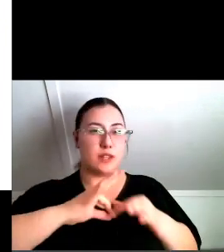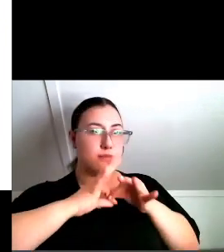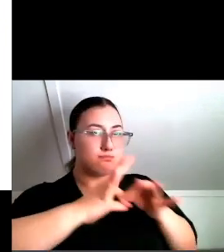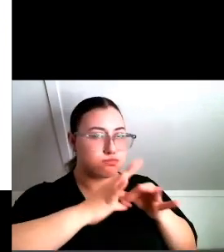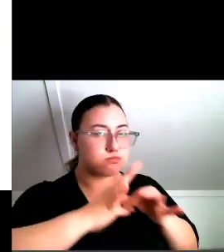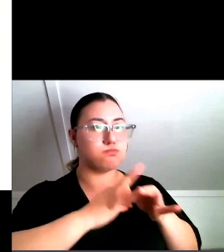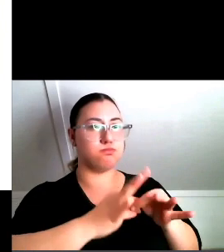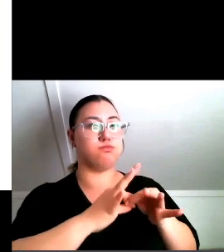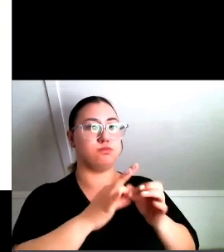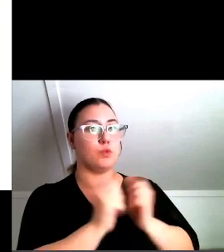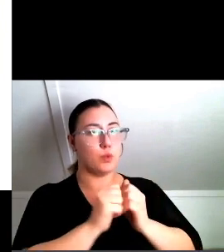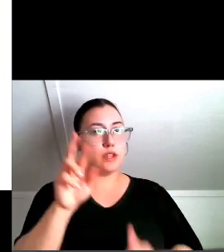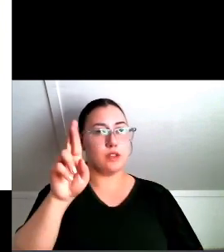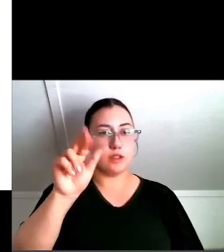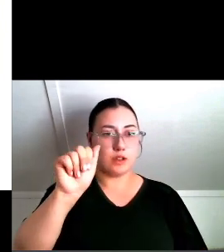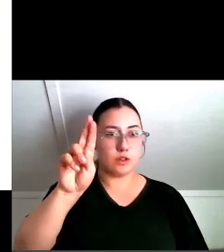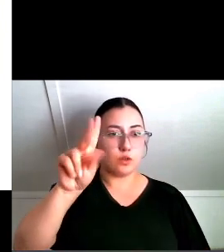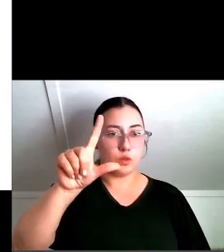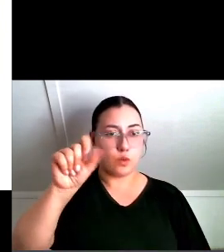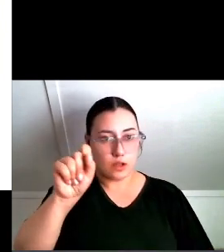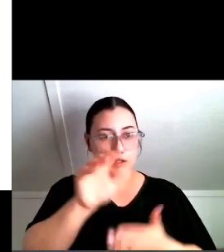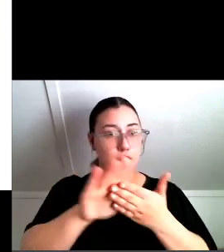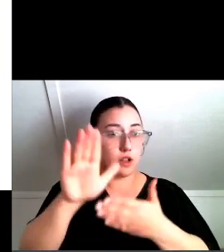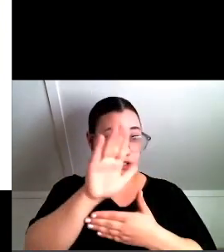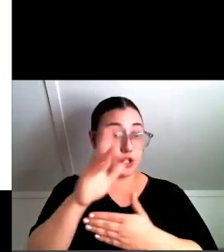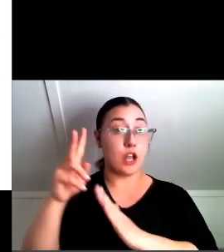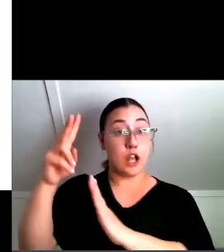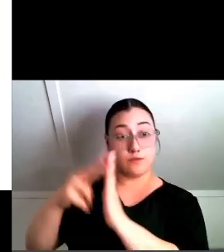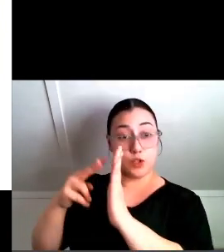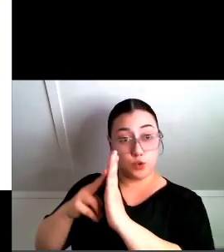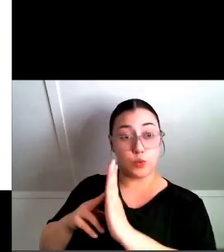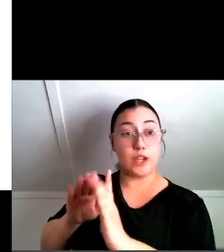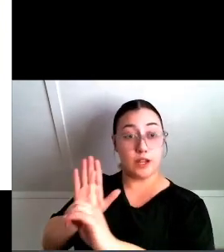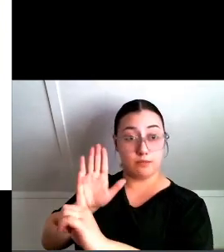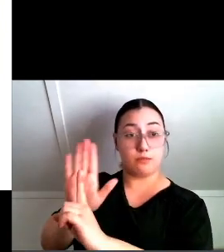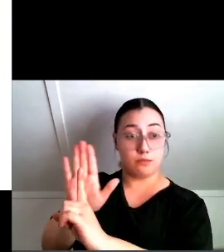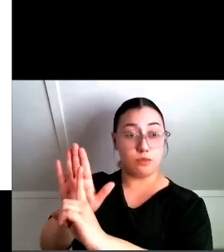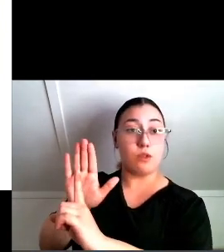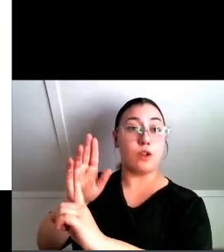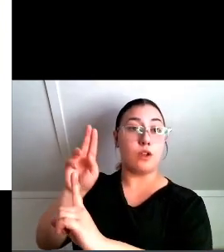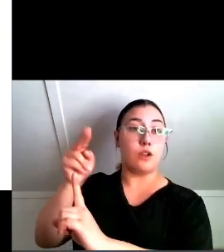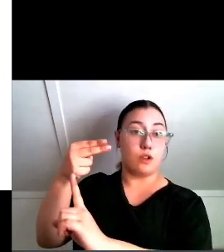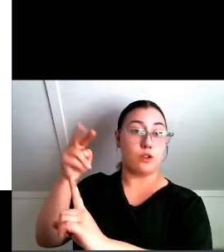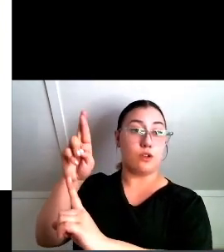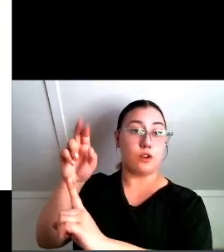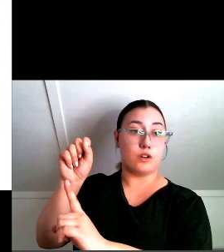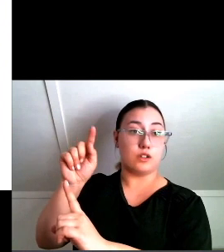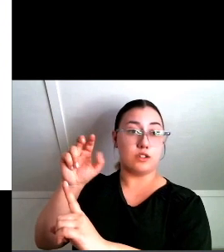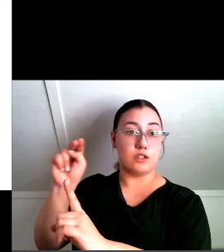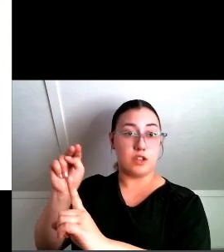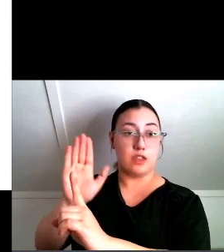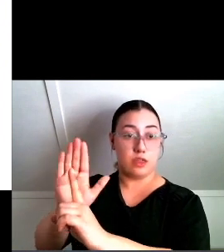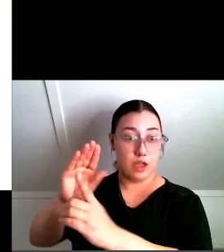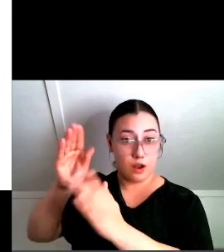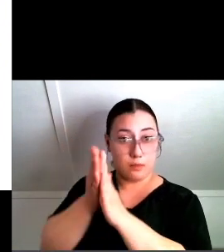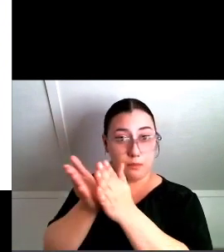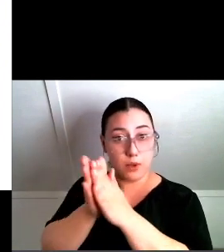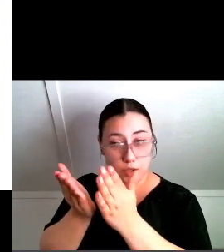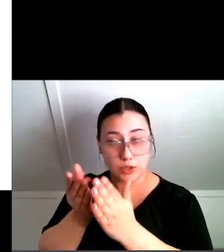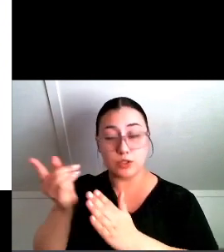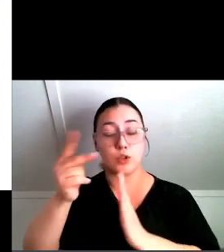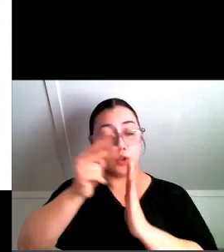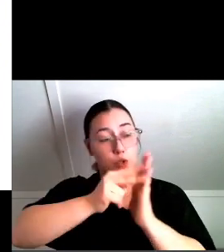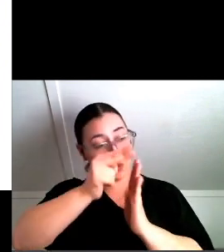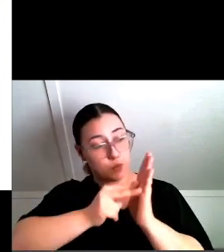read the books of Zora Hurston, you'll note that she thanks, actually, in each one of her books at the very beginning, professors from Rollins